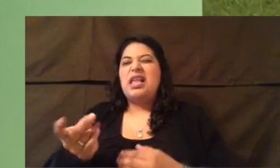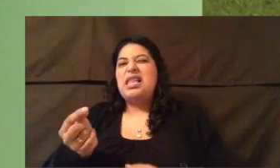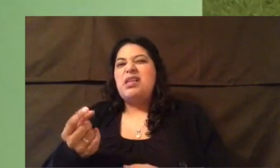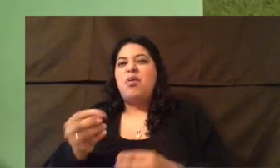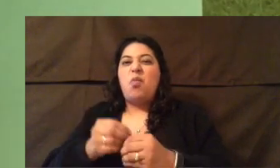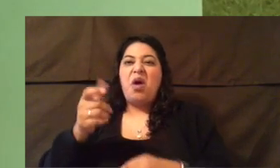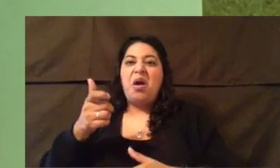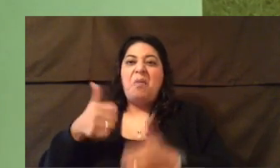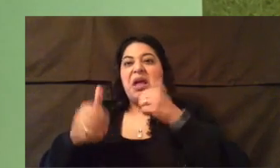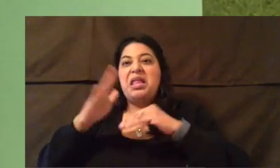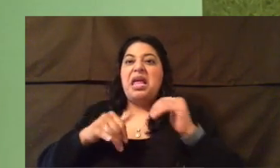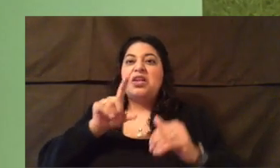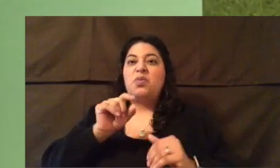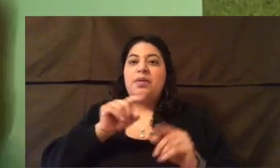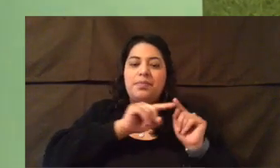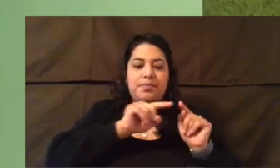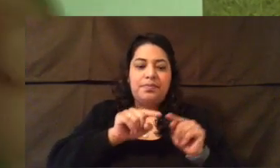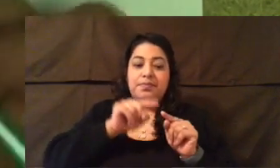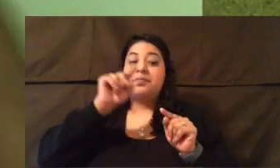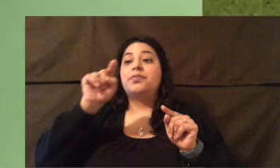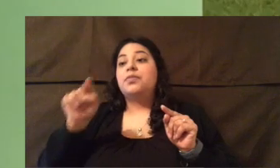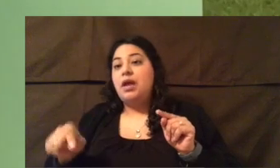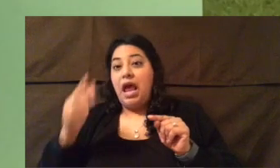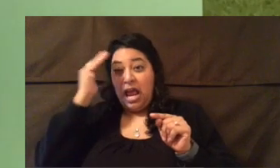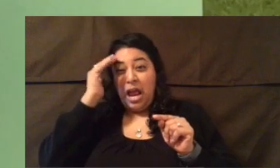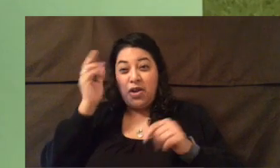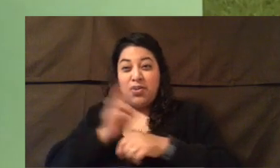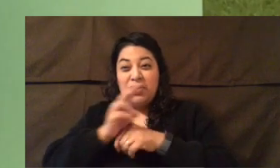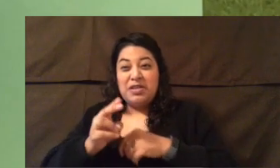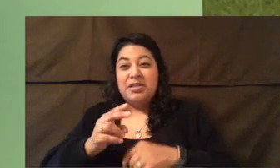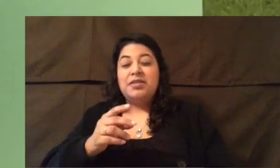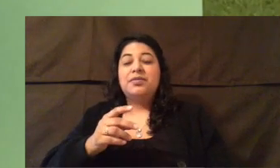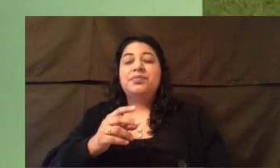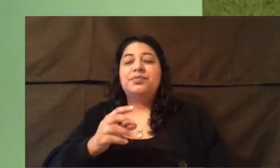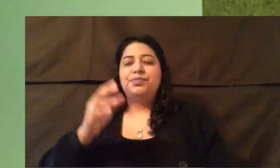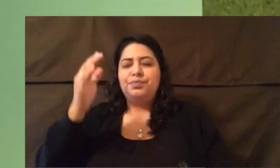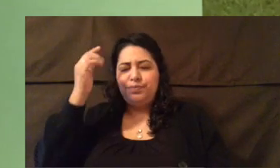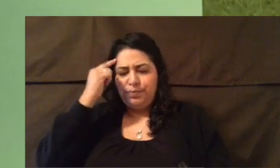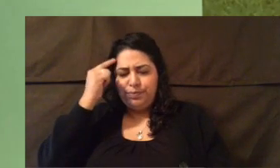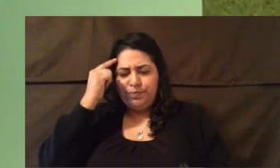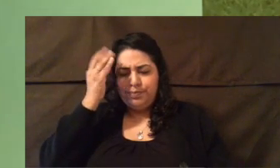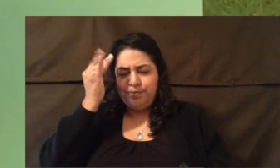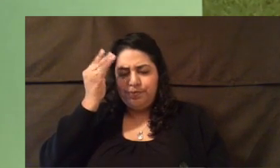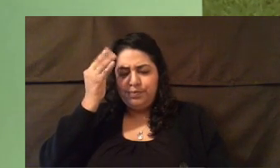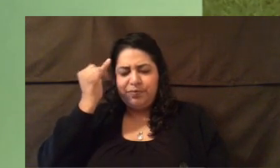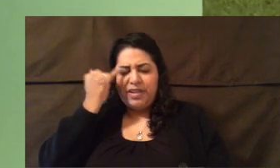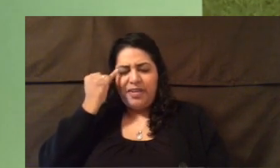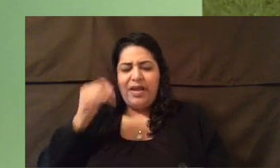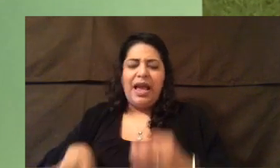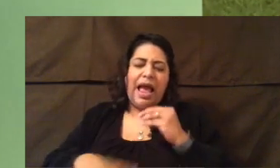So that's going to be a little bit bigger than my 20-minute. So I know, using my mental math